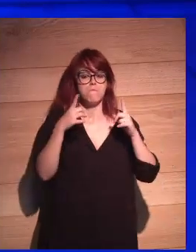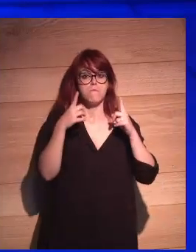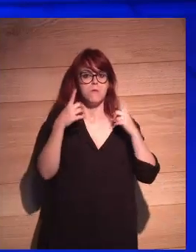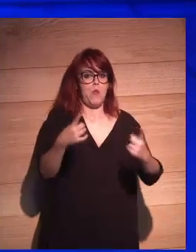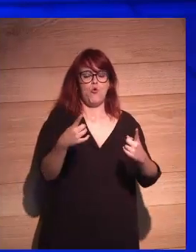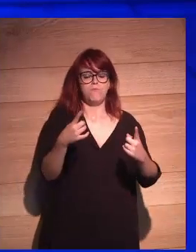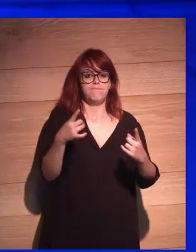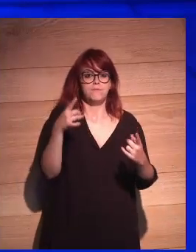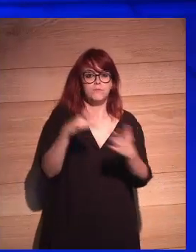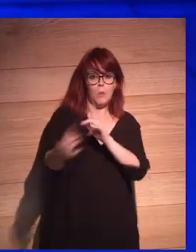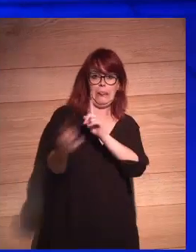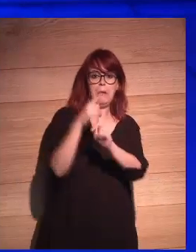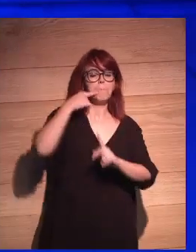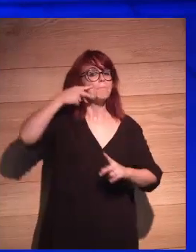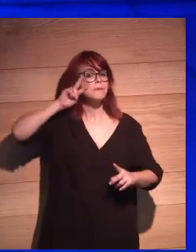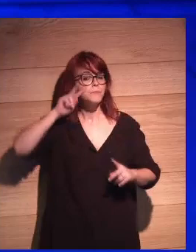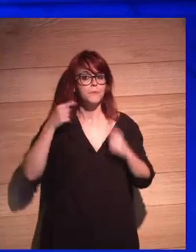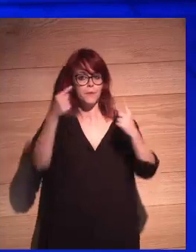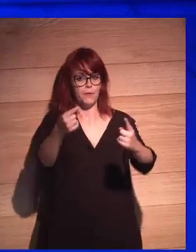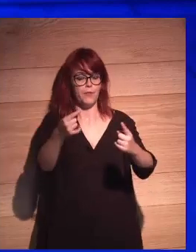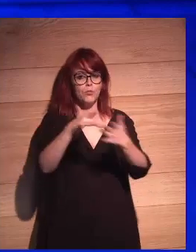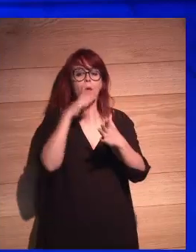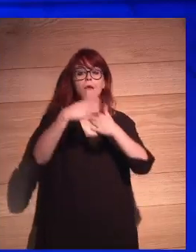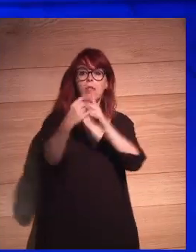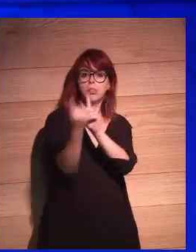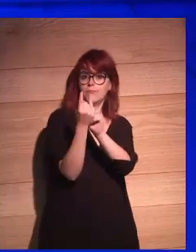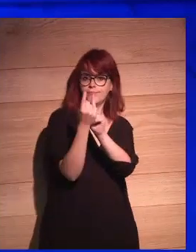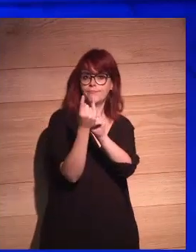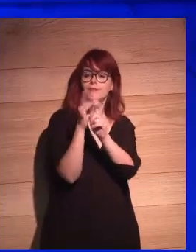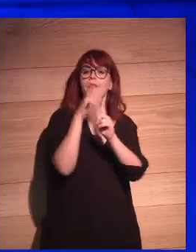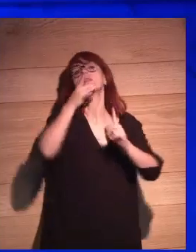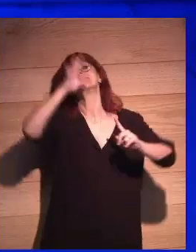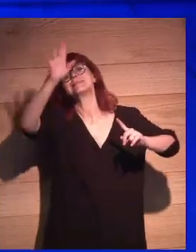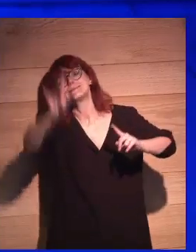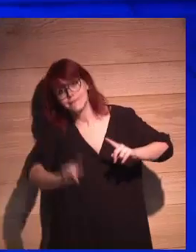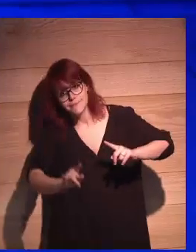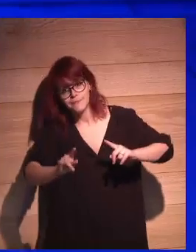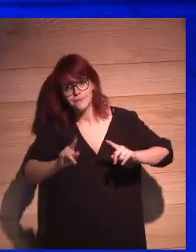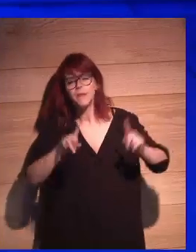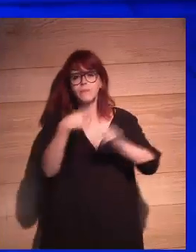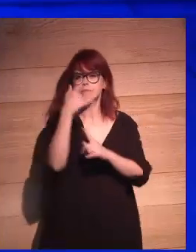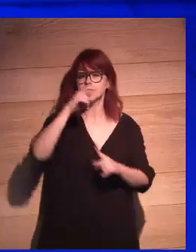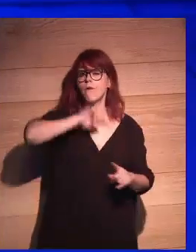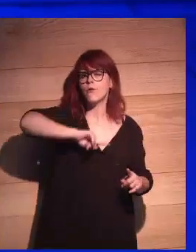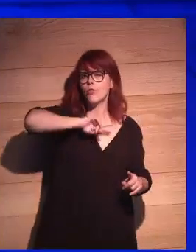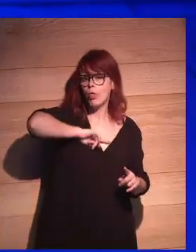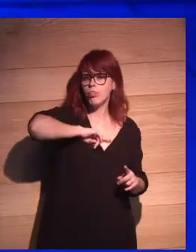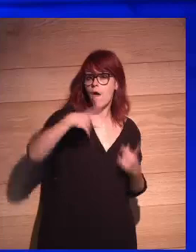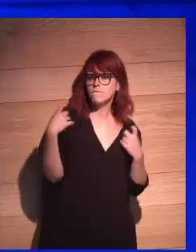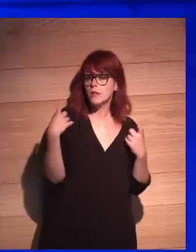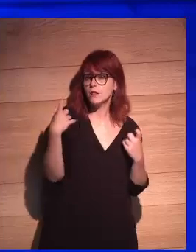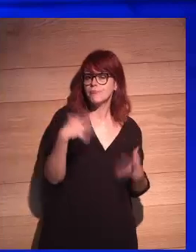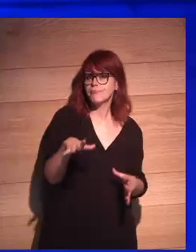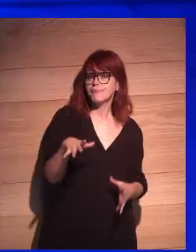each client. But every time that a client can come and ask you for something, and then